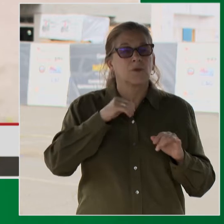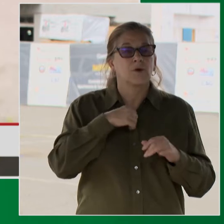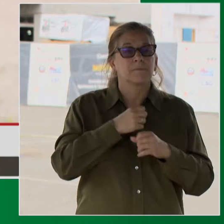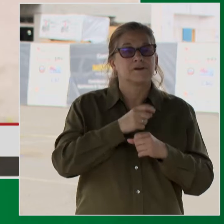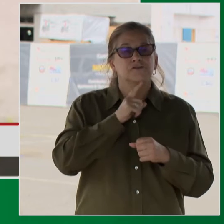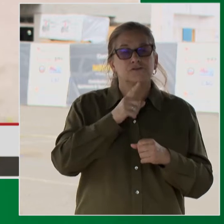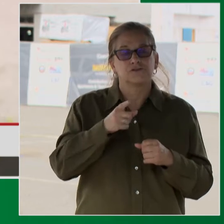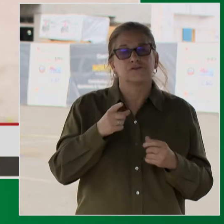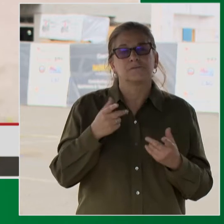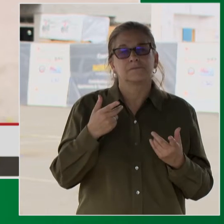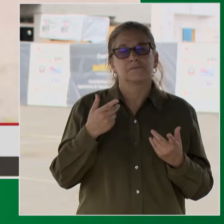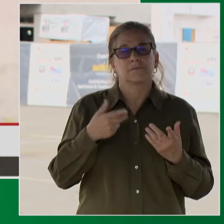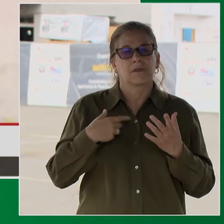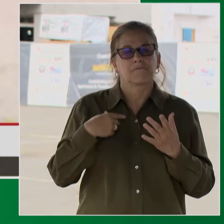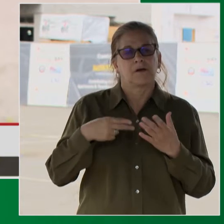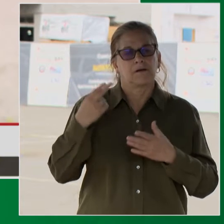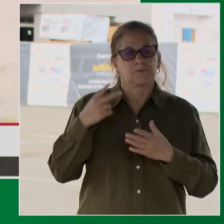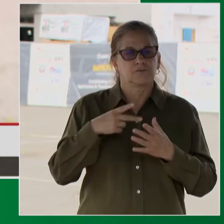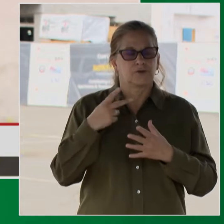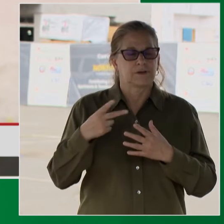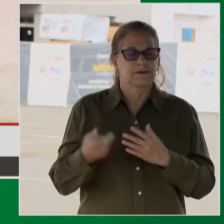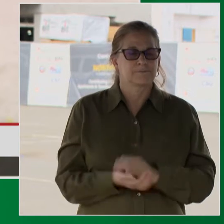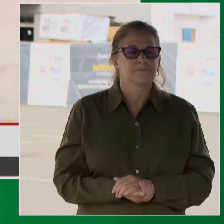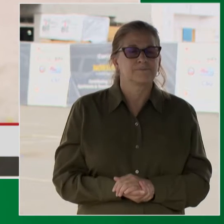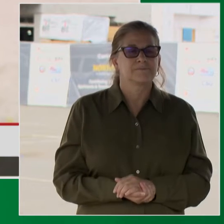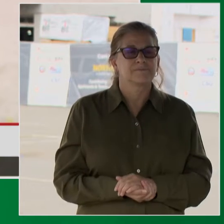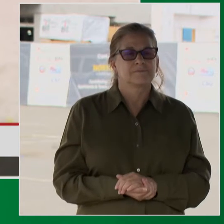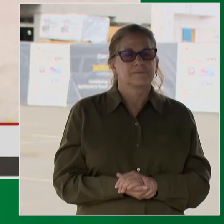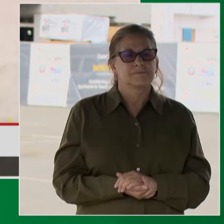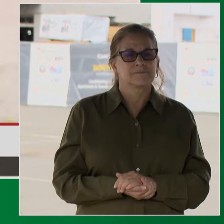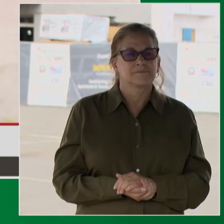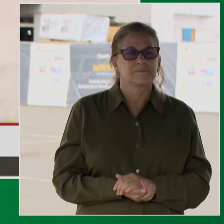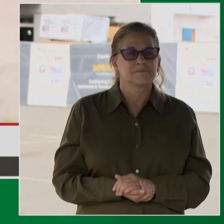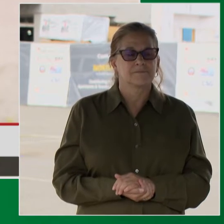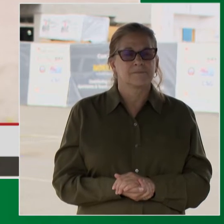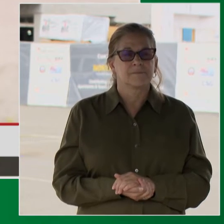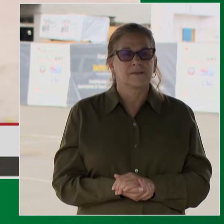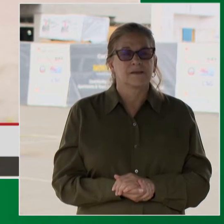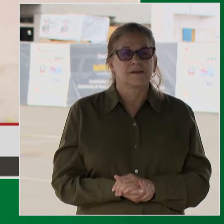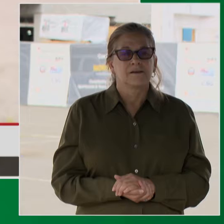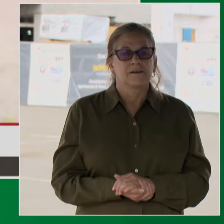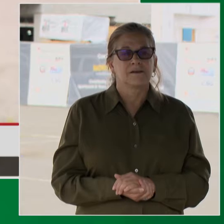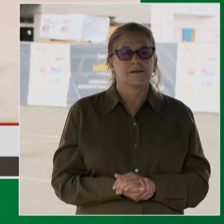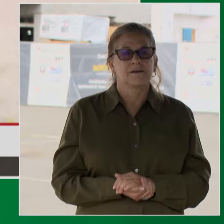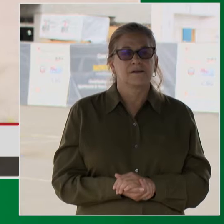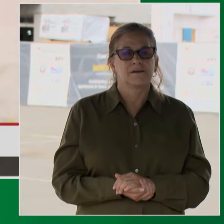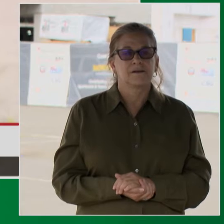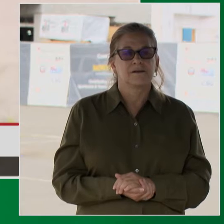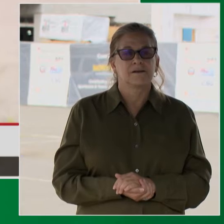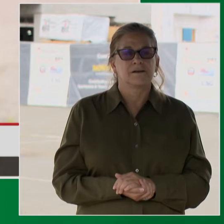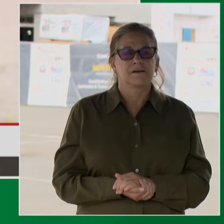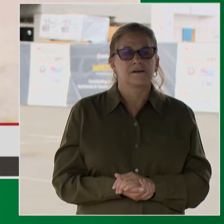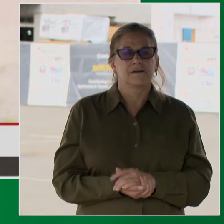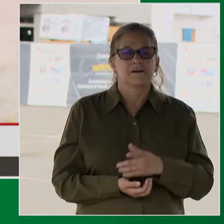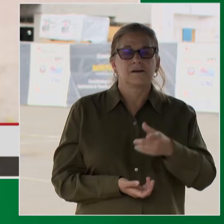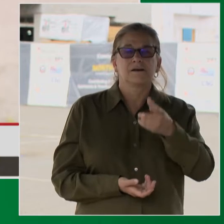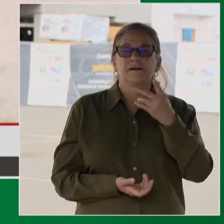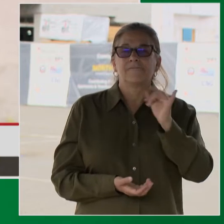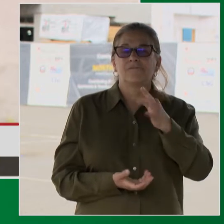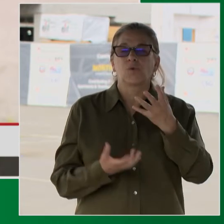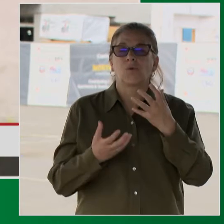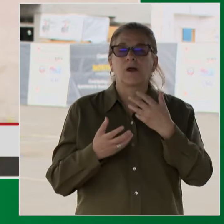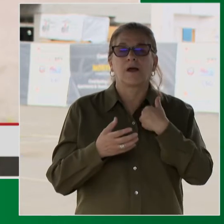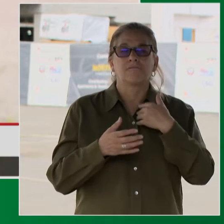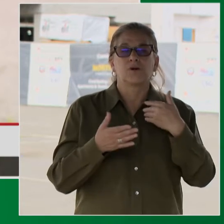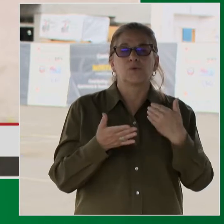for businesses who are looking to manufacture and distribute. And how do we, kind of advance those opportunities for